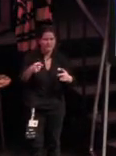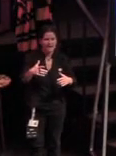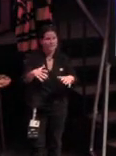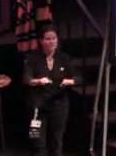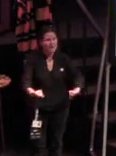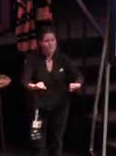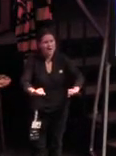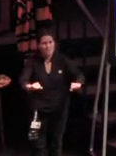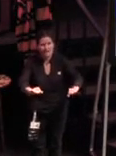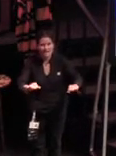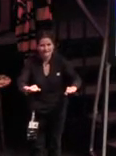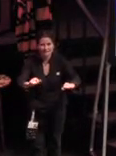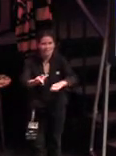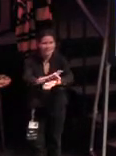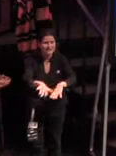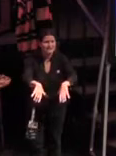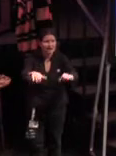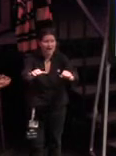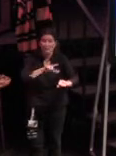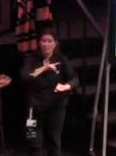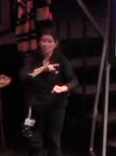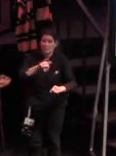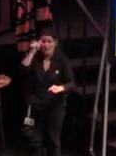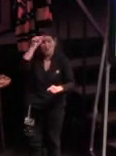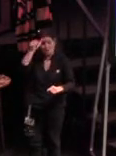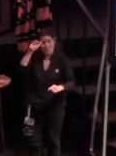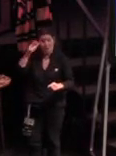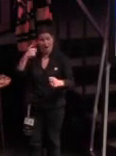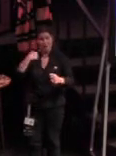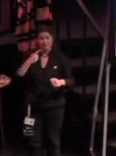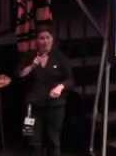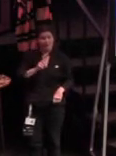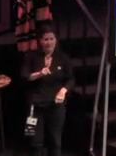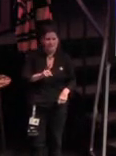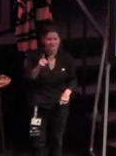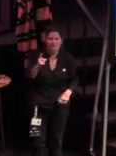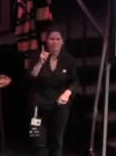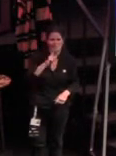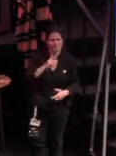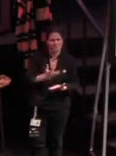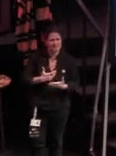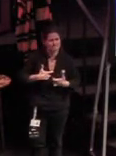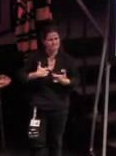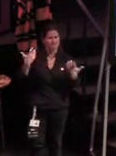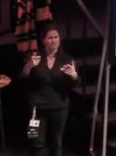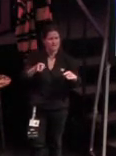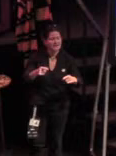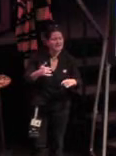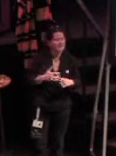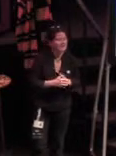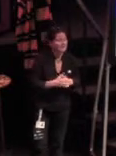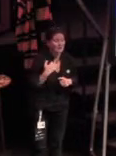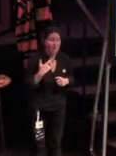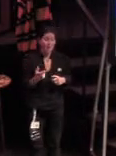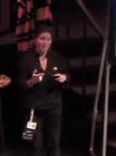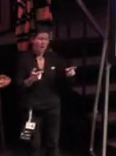they knew that I was coming because I had an interview, and she was really angry, and she kind of rushed me up the stairs. And at this point, I didn't quite look like this, so